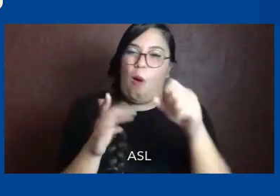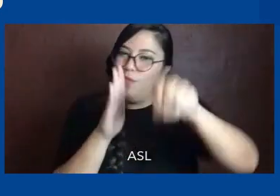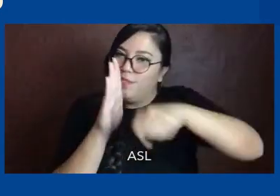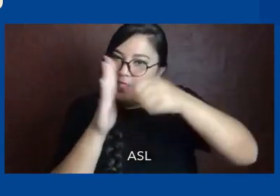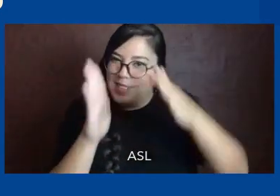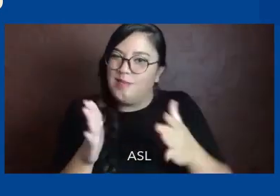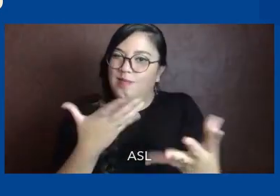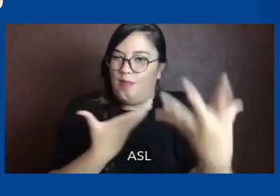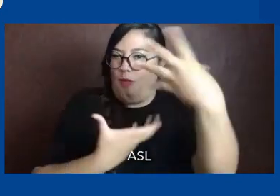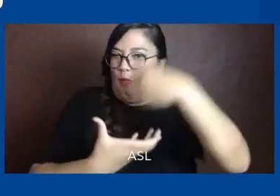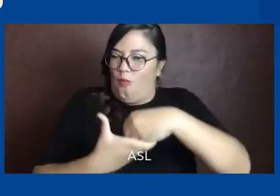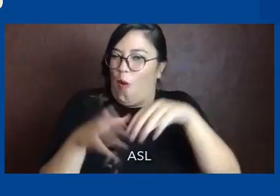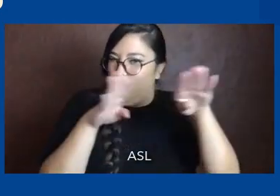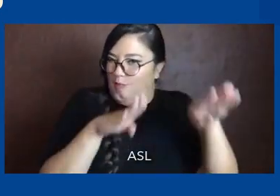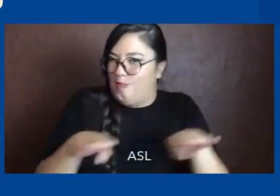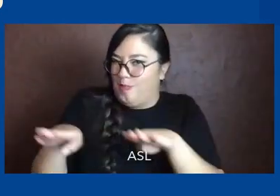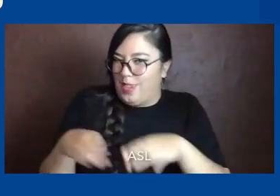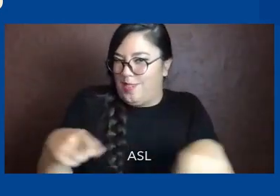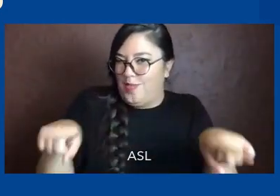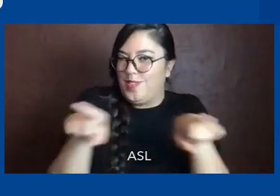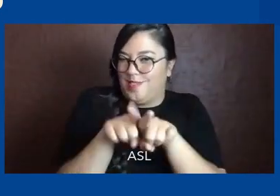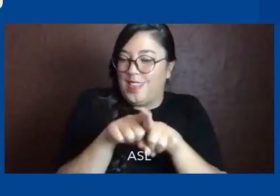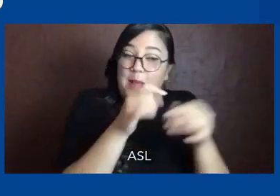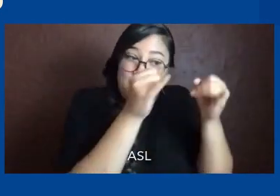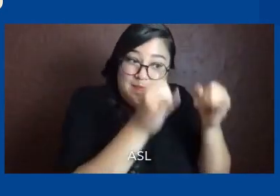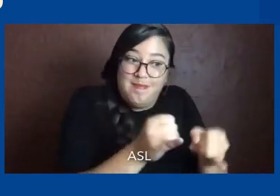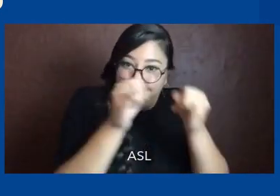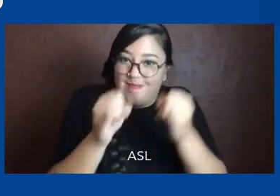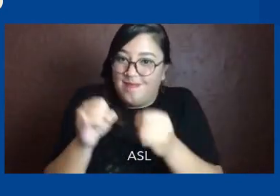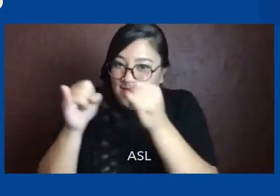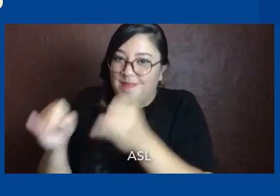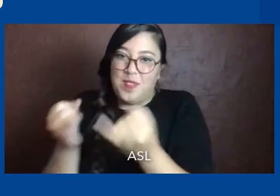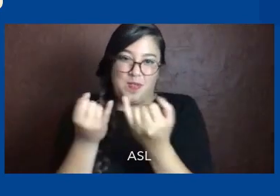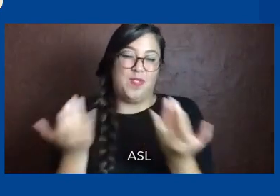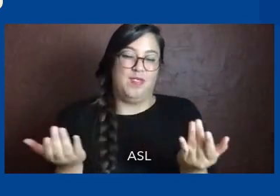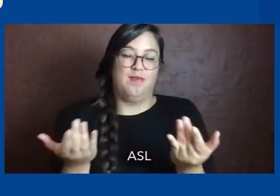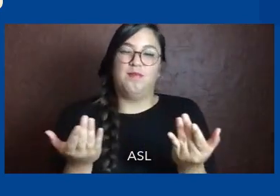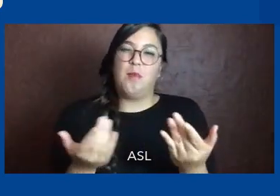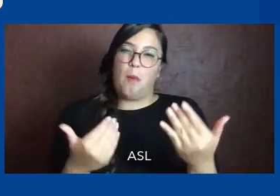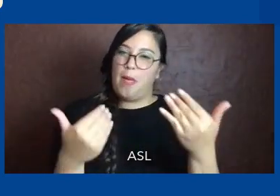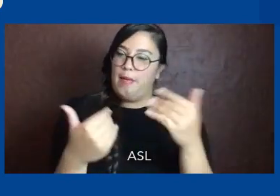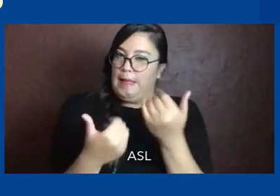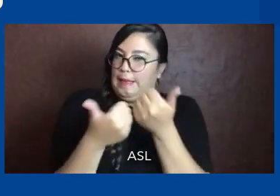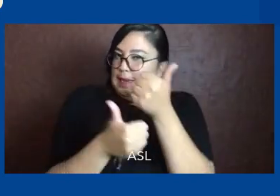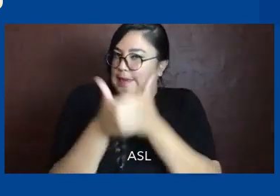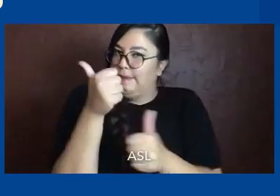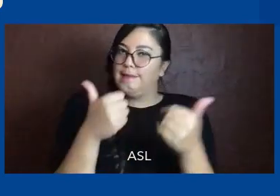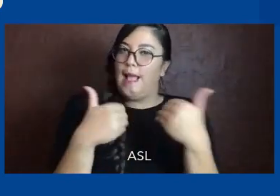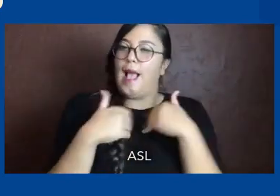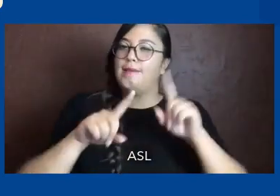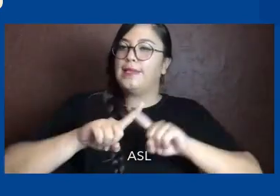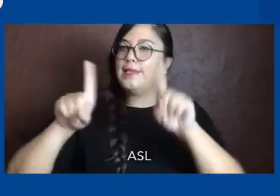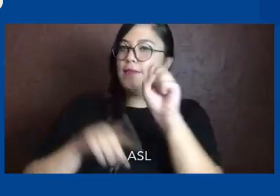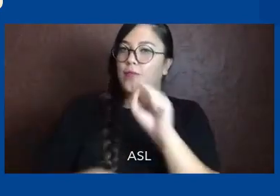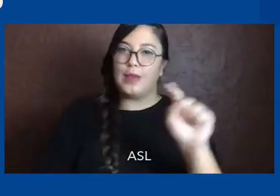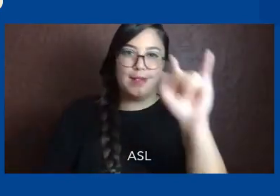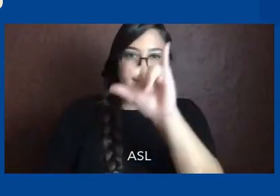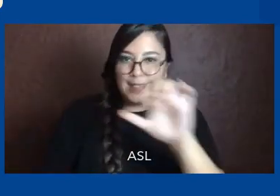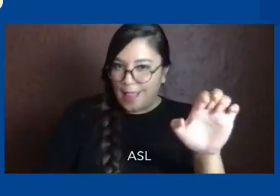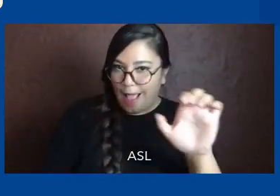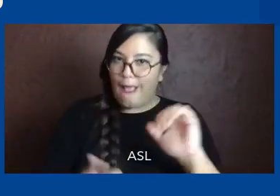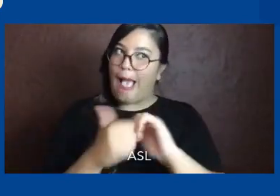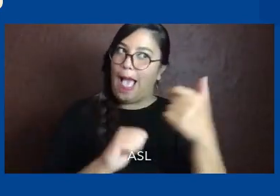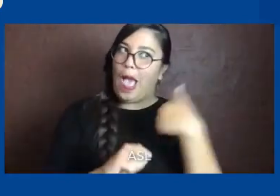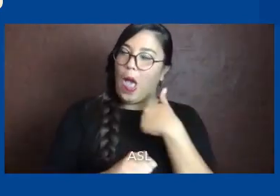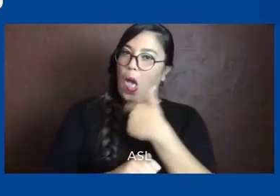very individual to individual thing. And I think people have different styles of how they handle that dance.